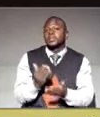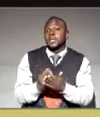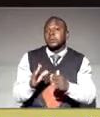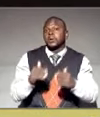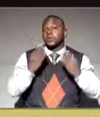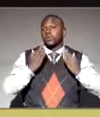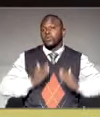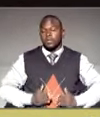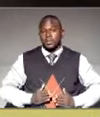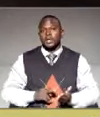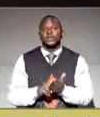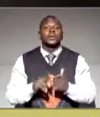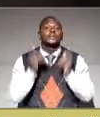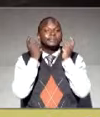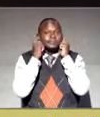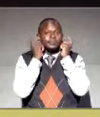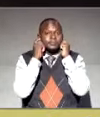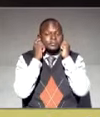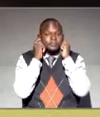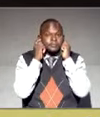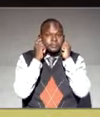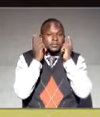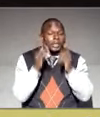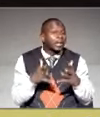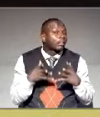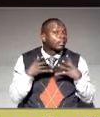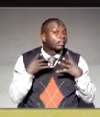human actions like use of earphones and headphones can